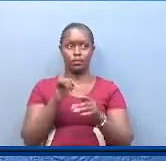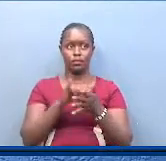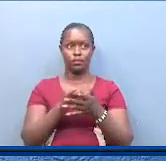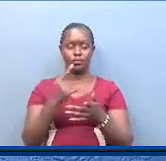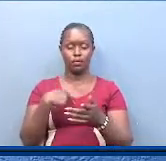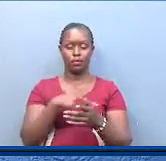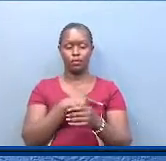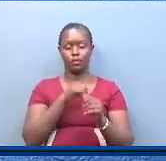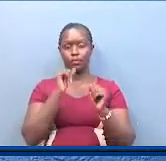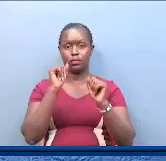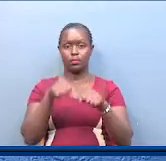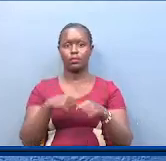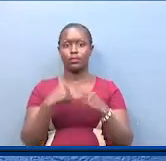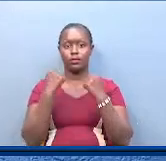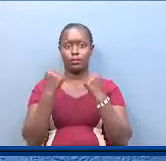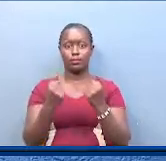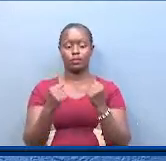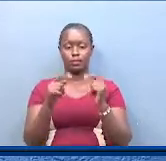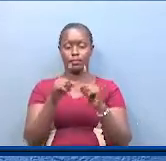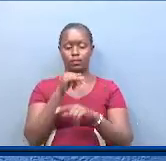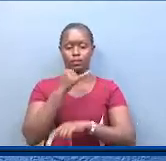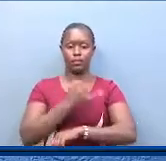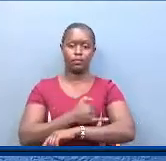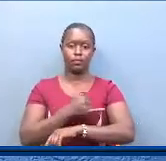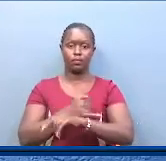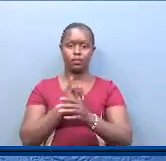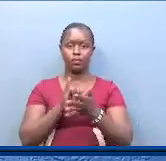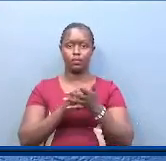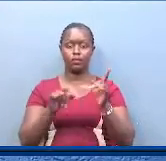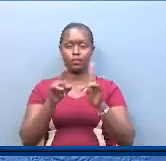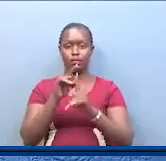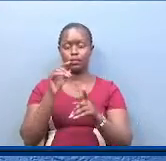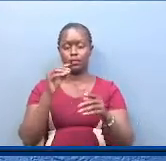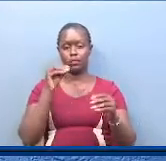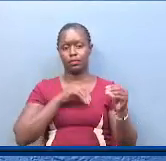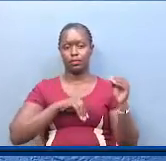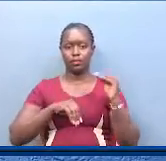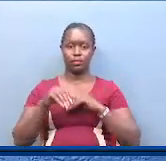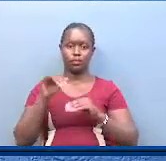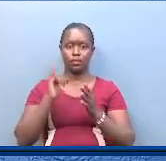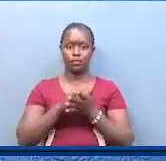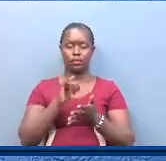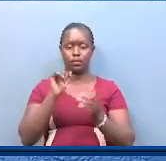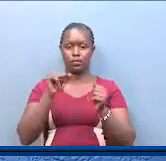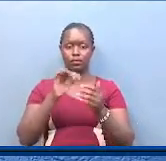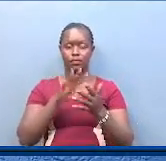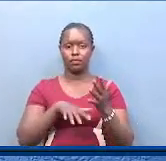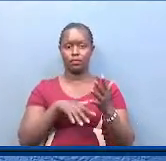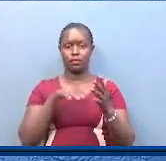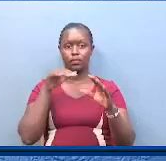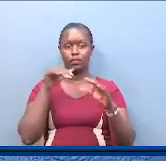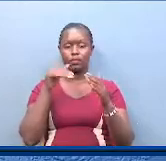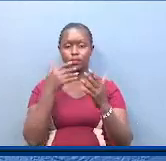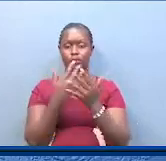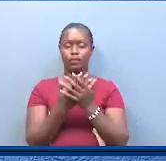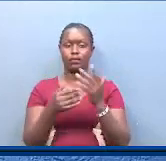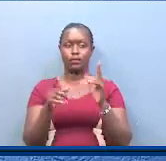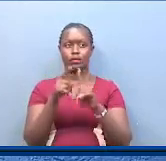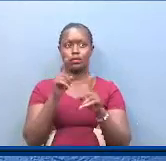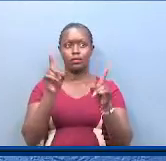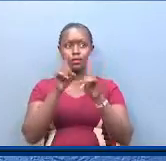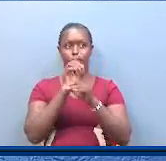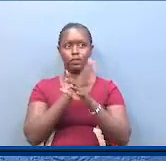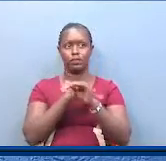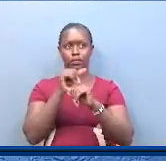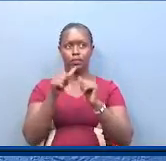we can strengthen institutions that fight graft, that can arrest a sitting president and prosecute a sitting president on